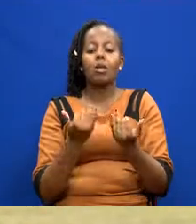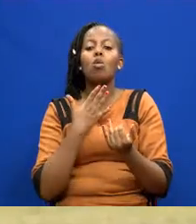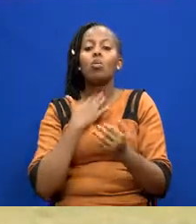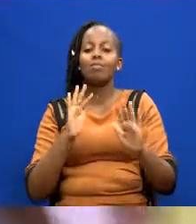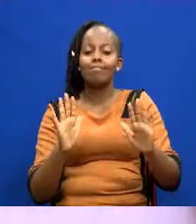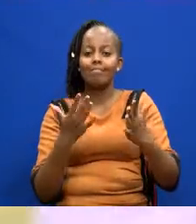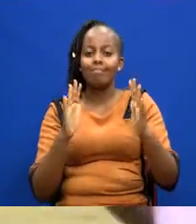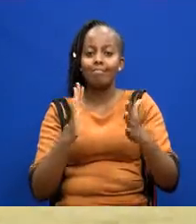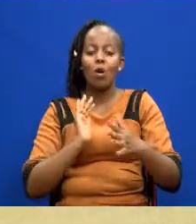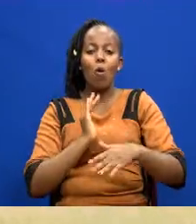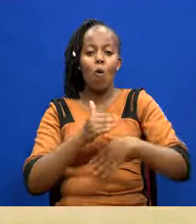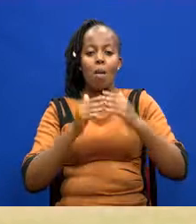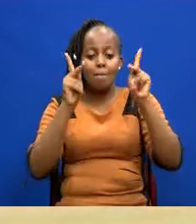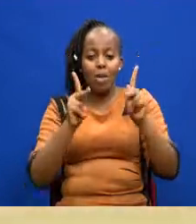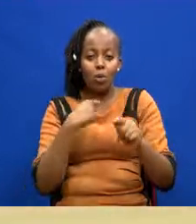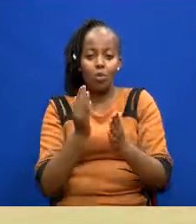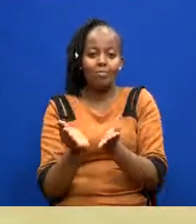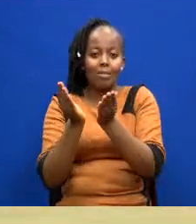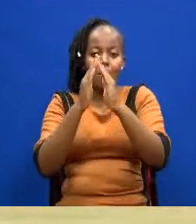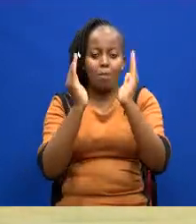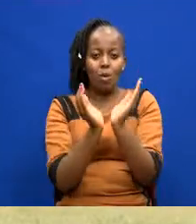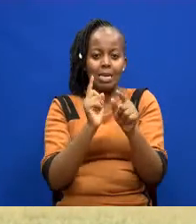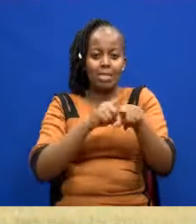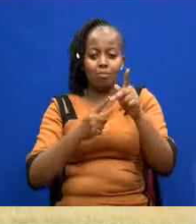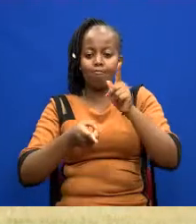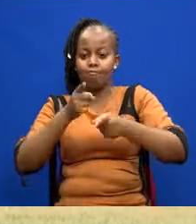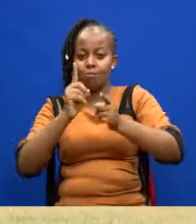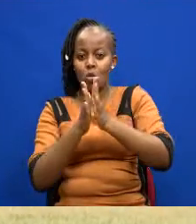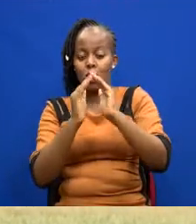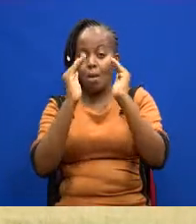We want to encourage our ball carriers as well. When